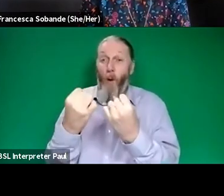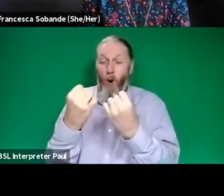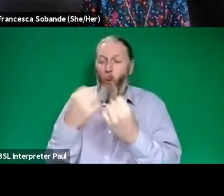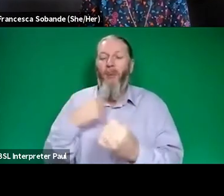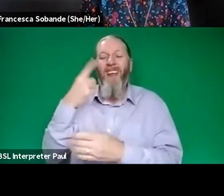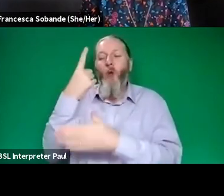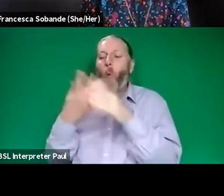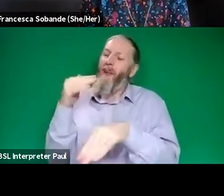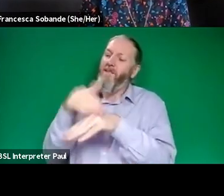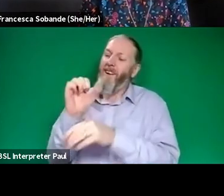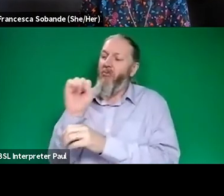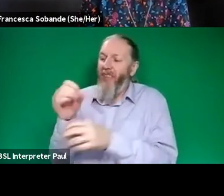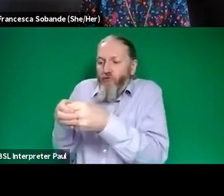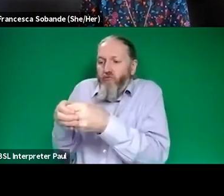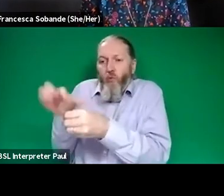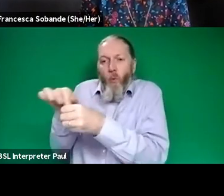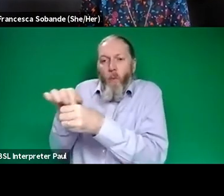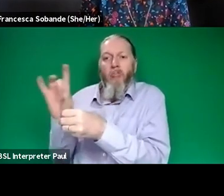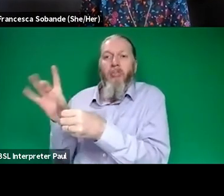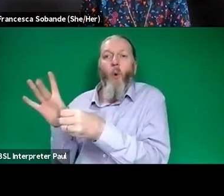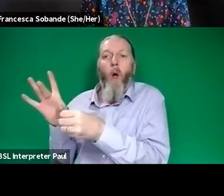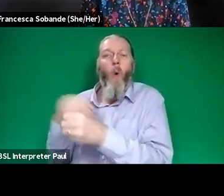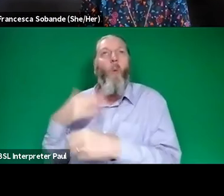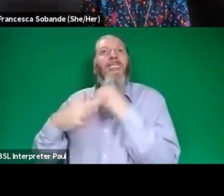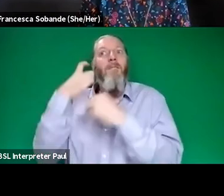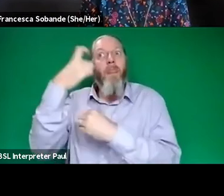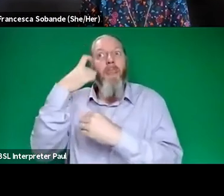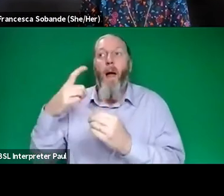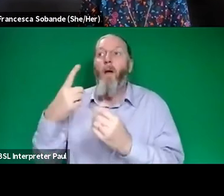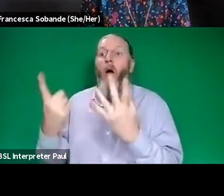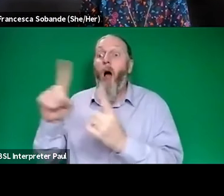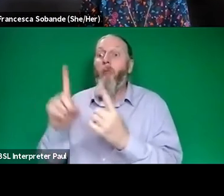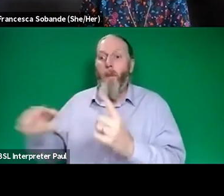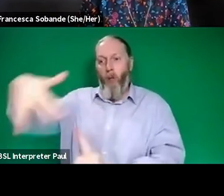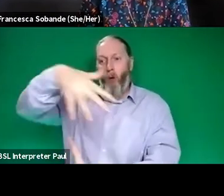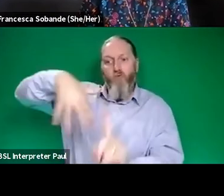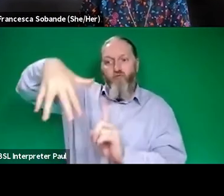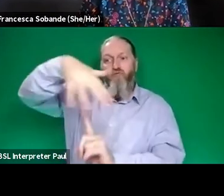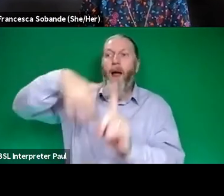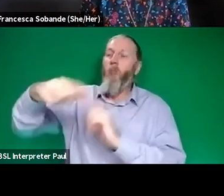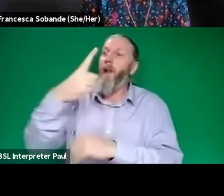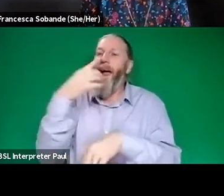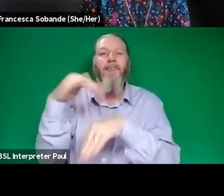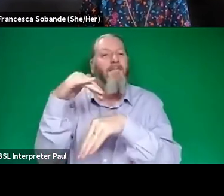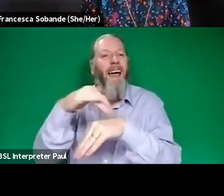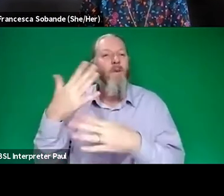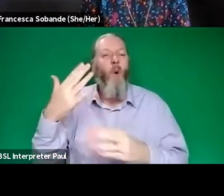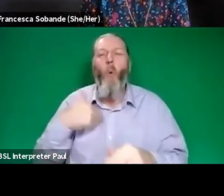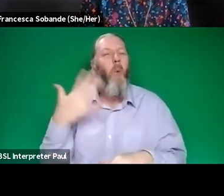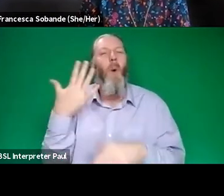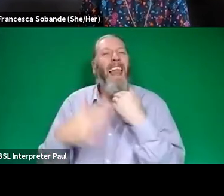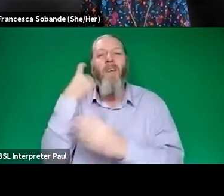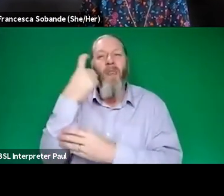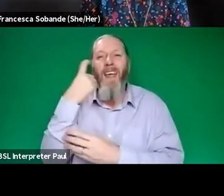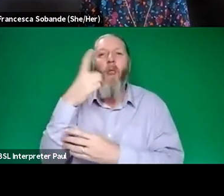not beyond the borders of that, and not beyond our conceptualization of relational power as something that is beyond